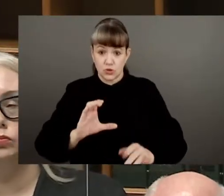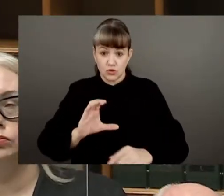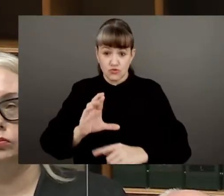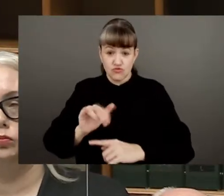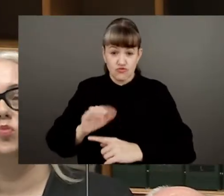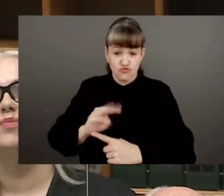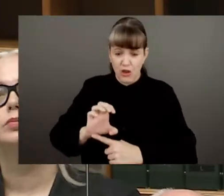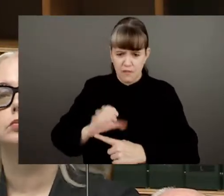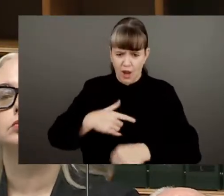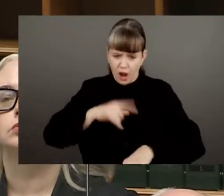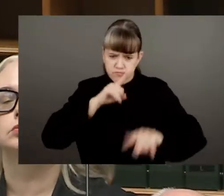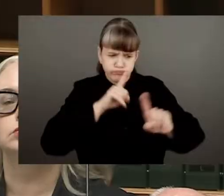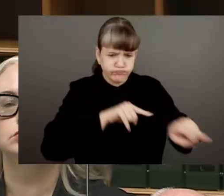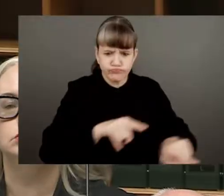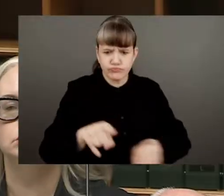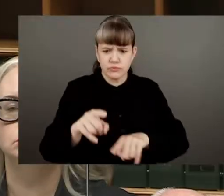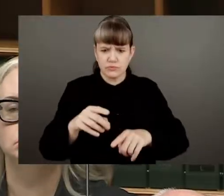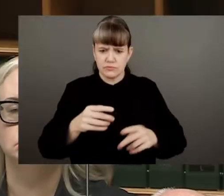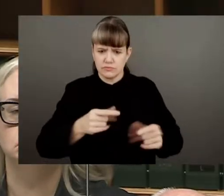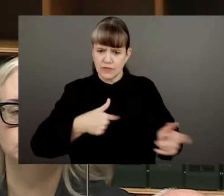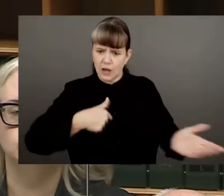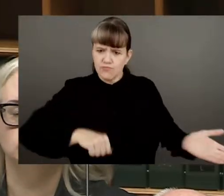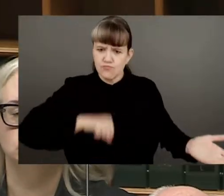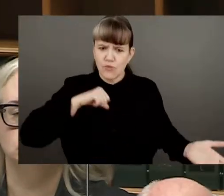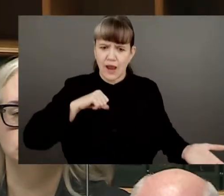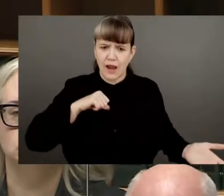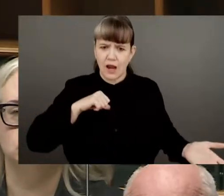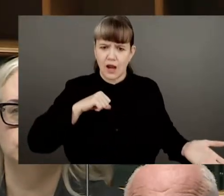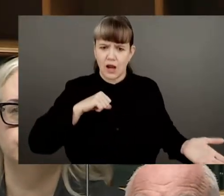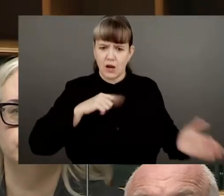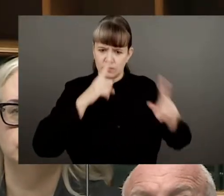whole country, and we will continue.